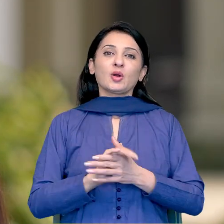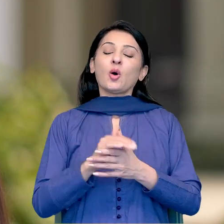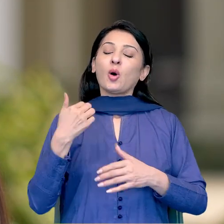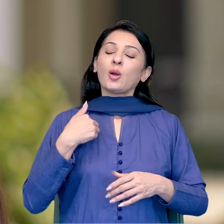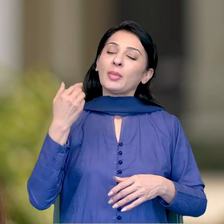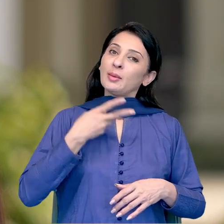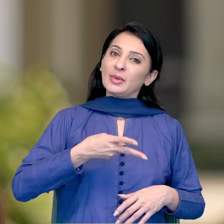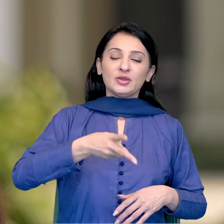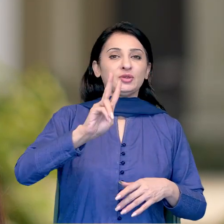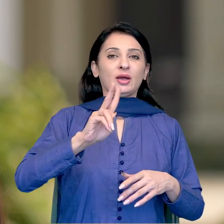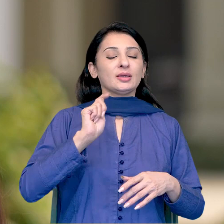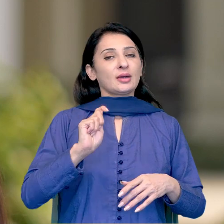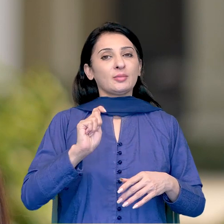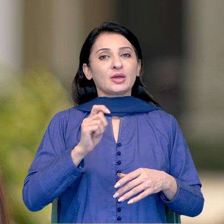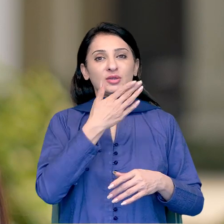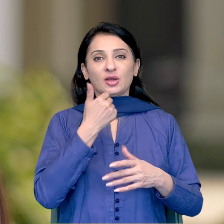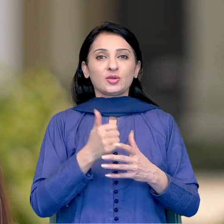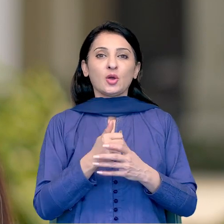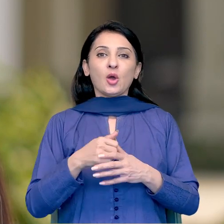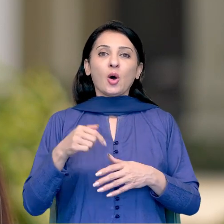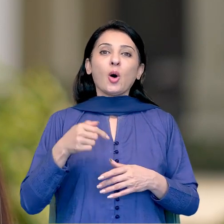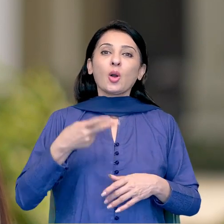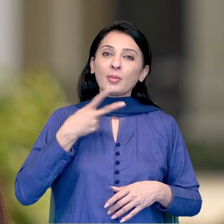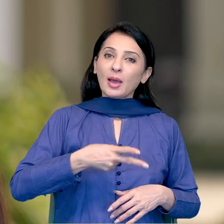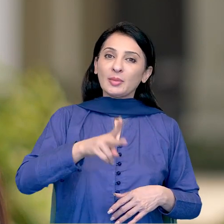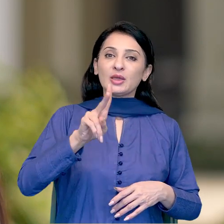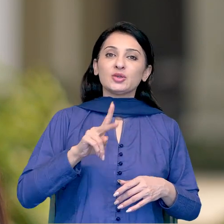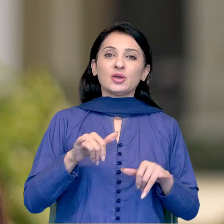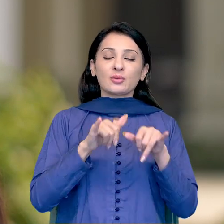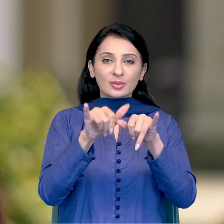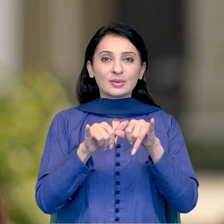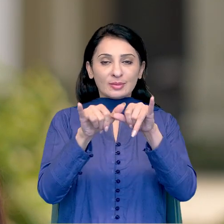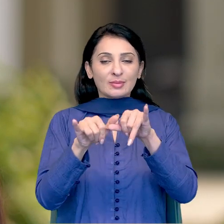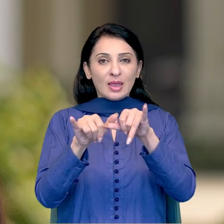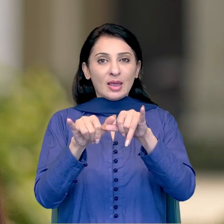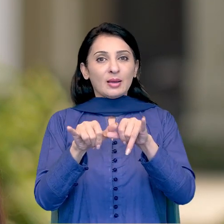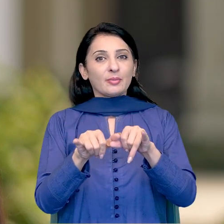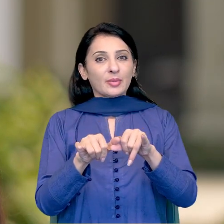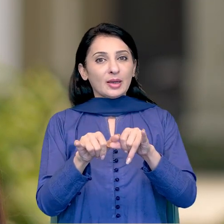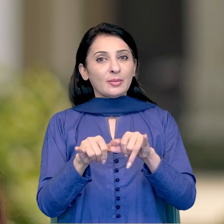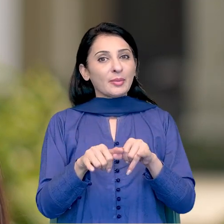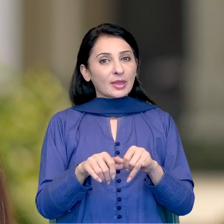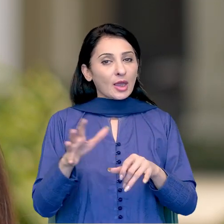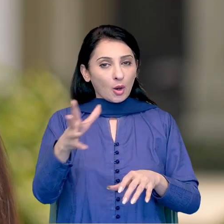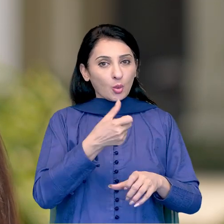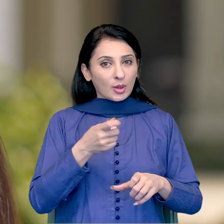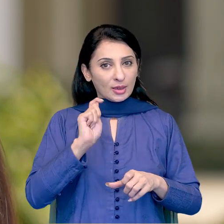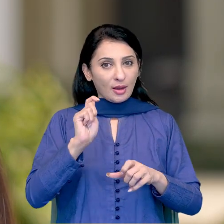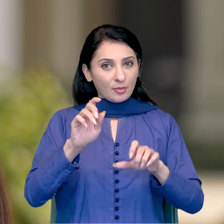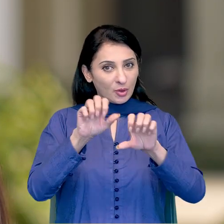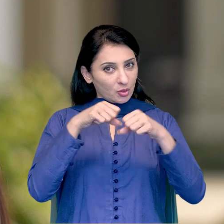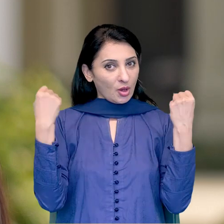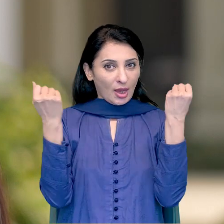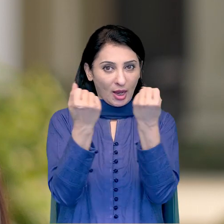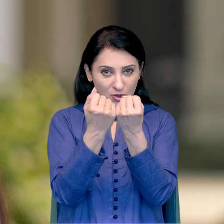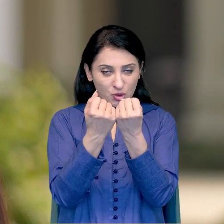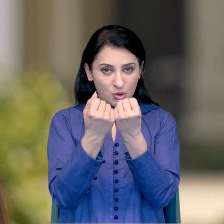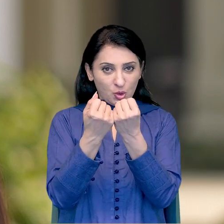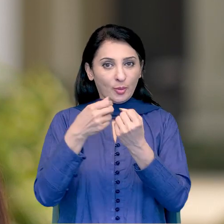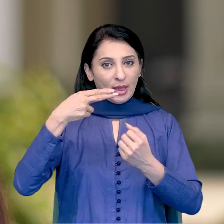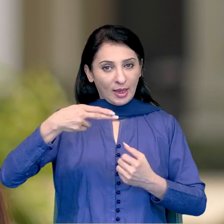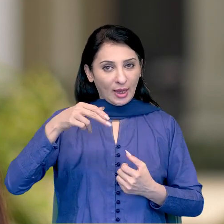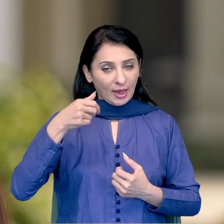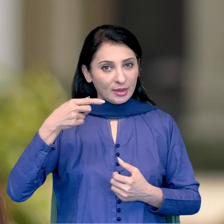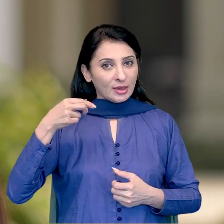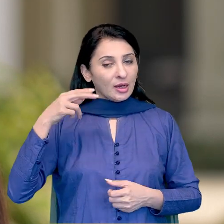me throughout my life. I started volunteering for the animal rights wing at Arzu NGO, during which I made several videos for their